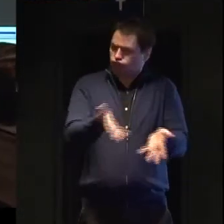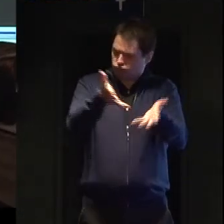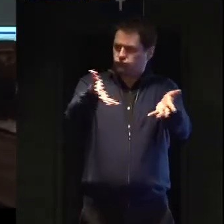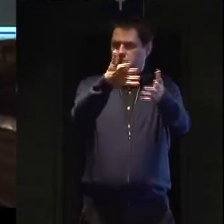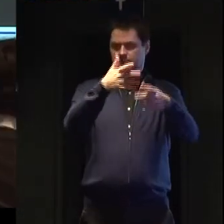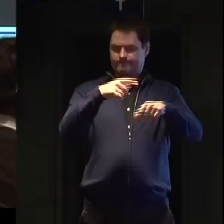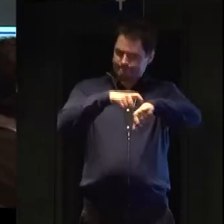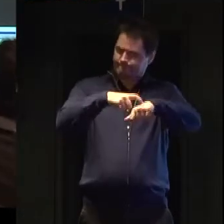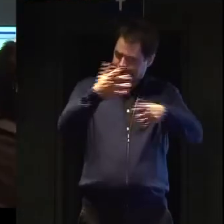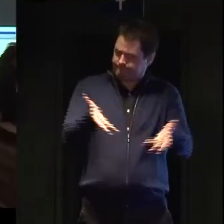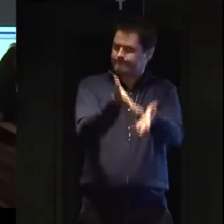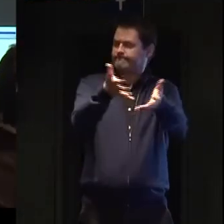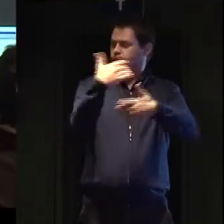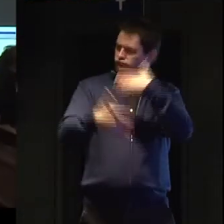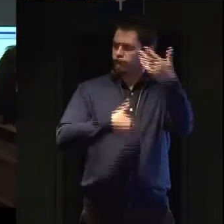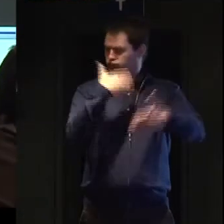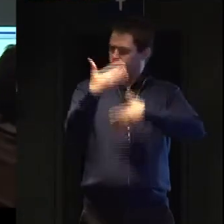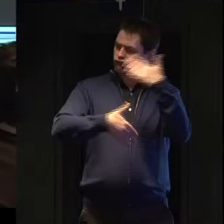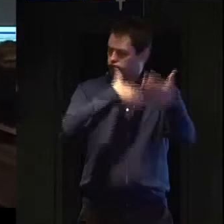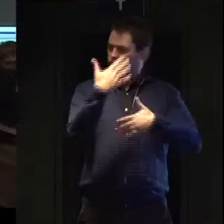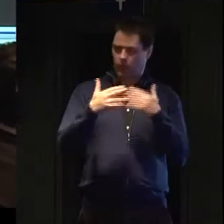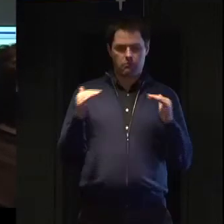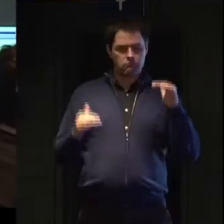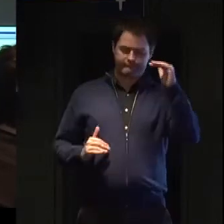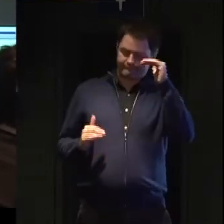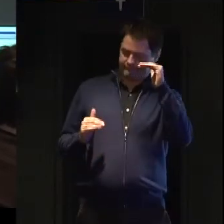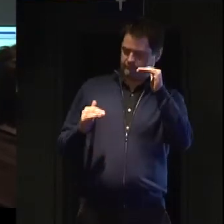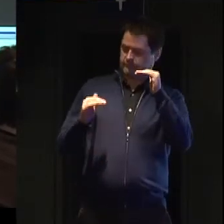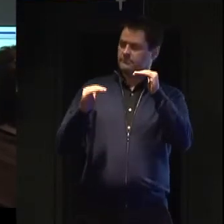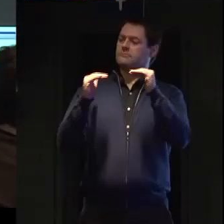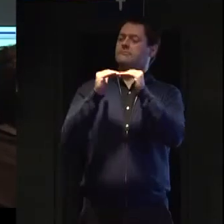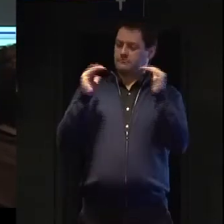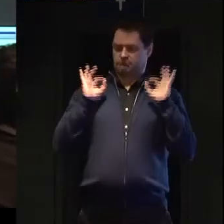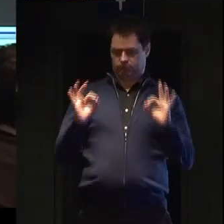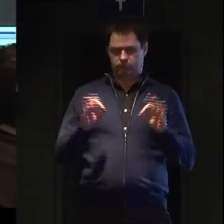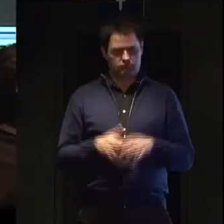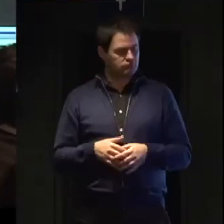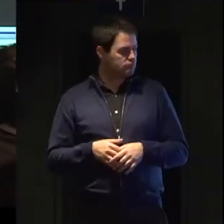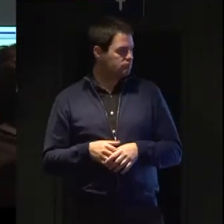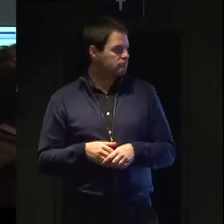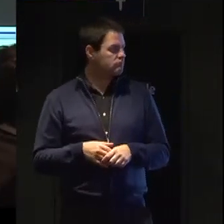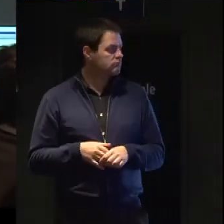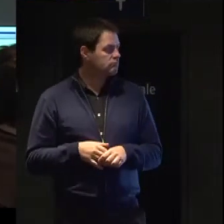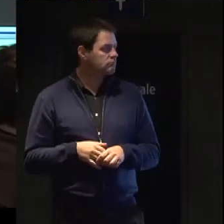move the process on towards accessibility as quickly as possible so that it really